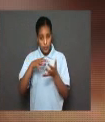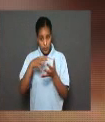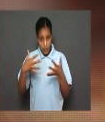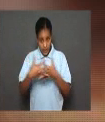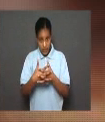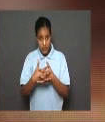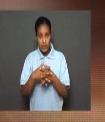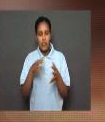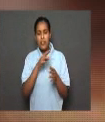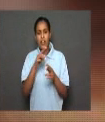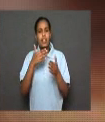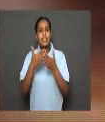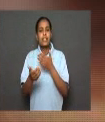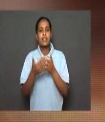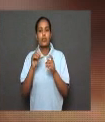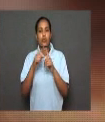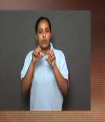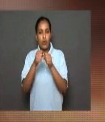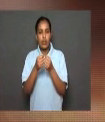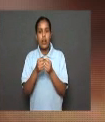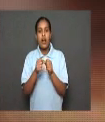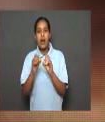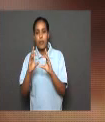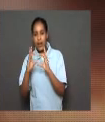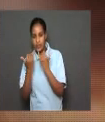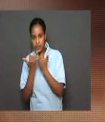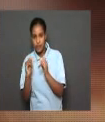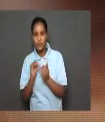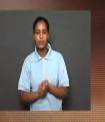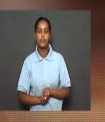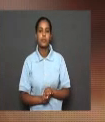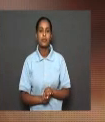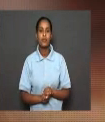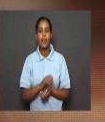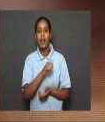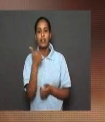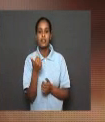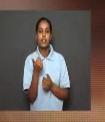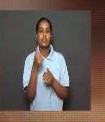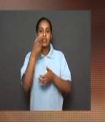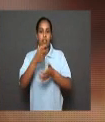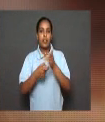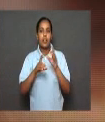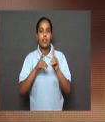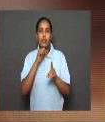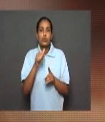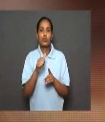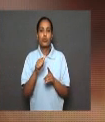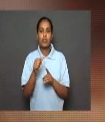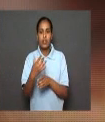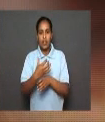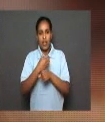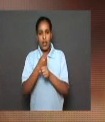easy for them to be broken apart. As a result, it does not take